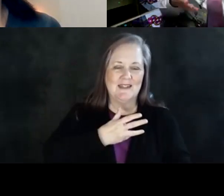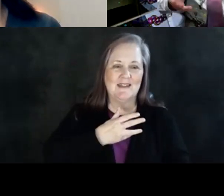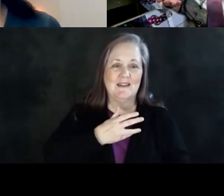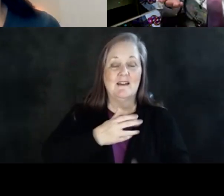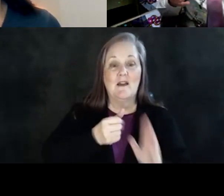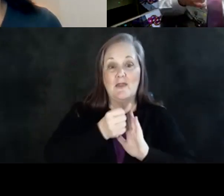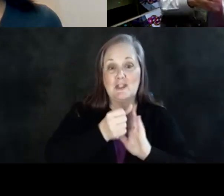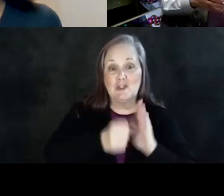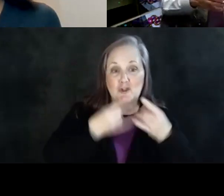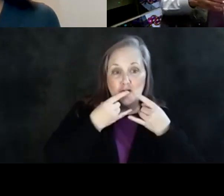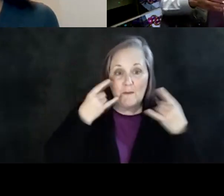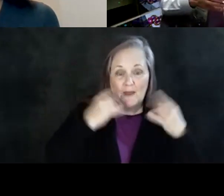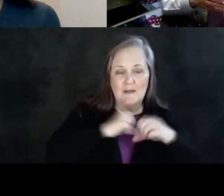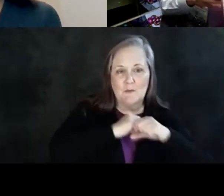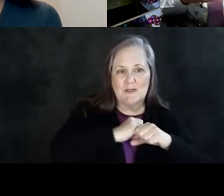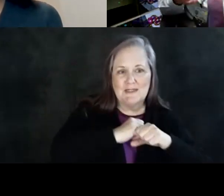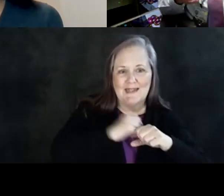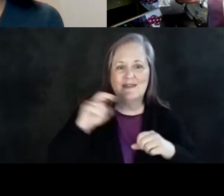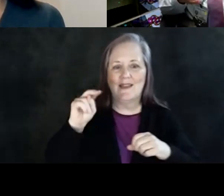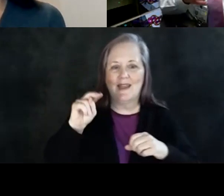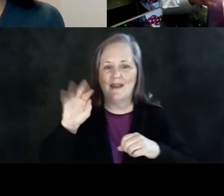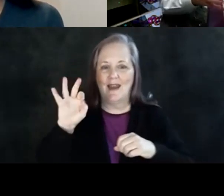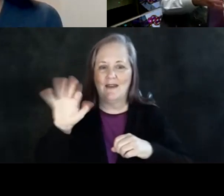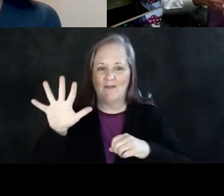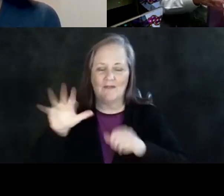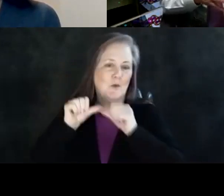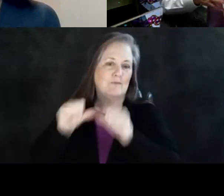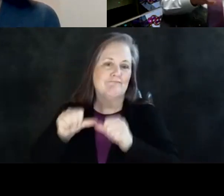surgical mask protects their N95 and keeps it